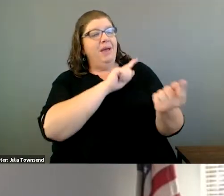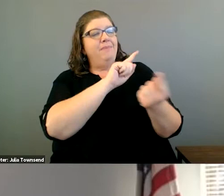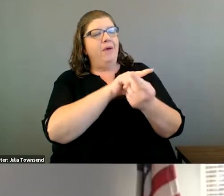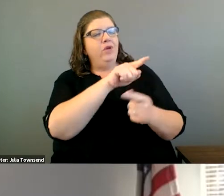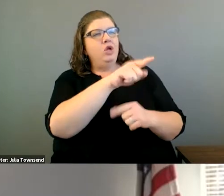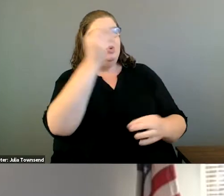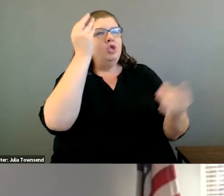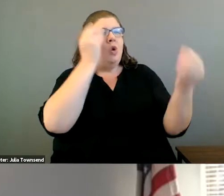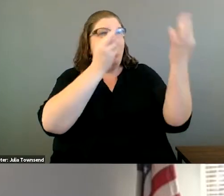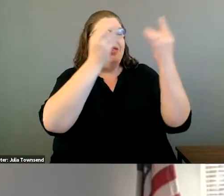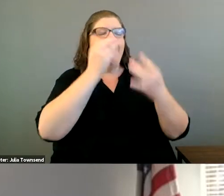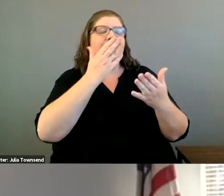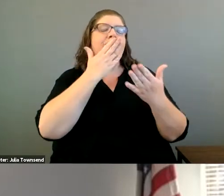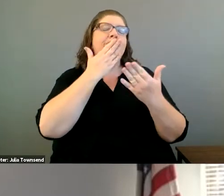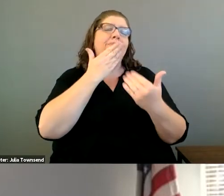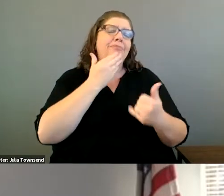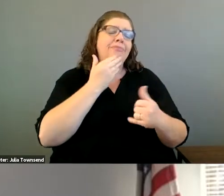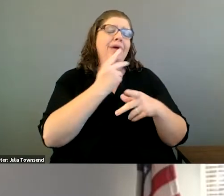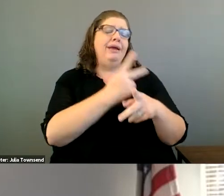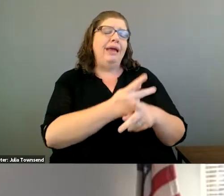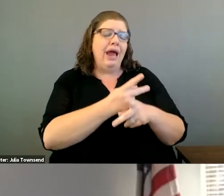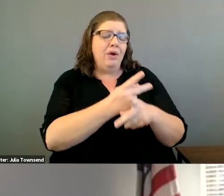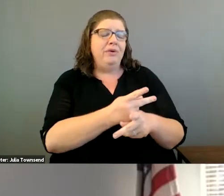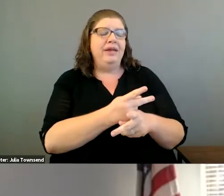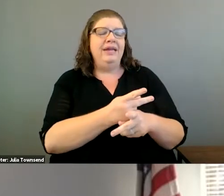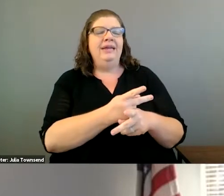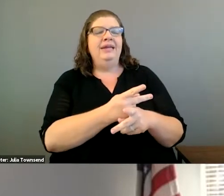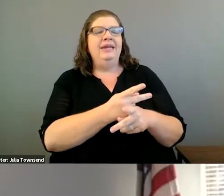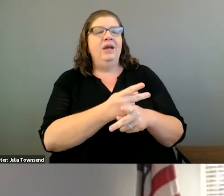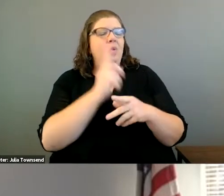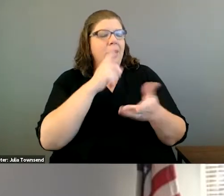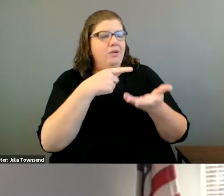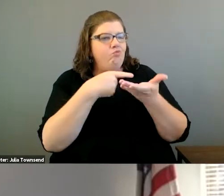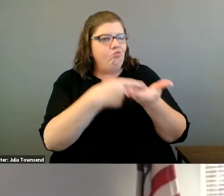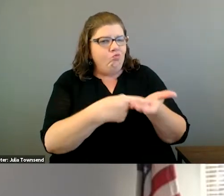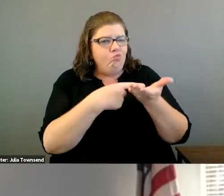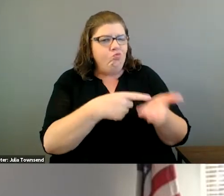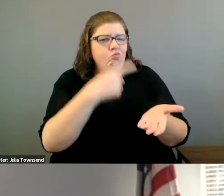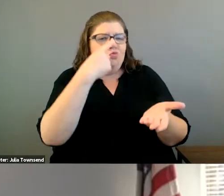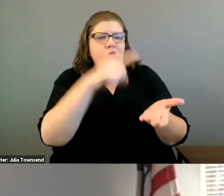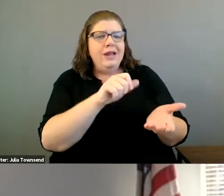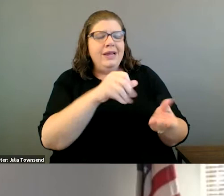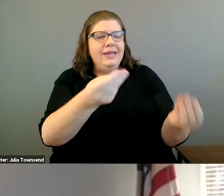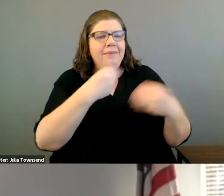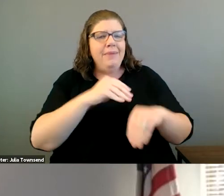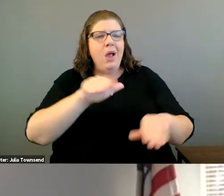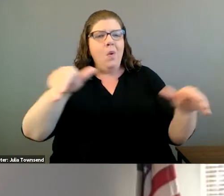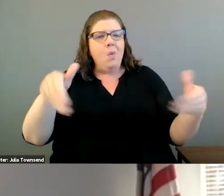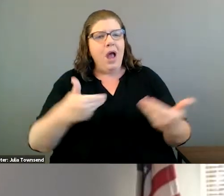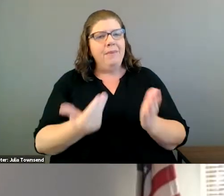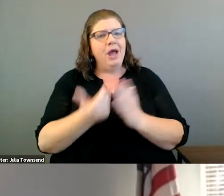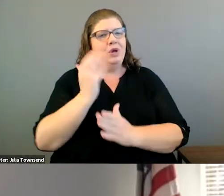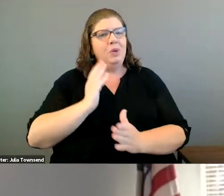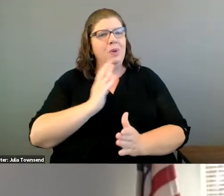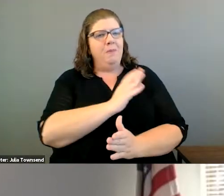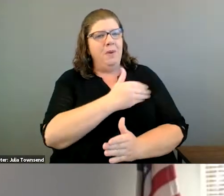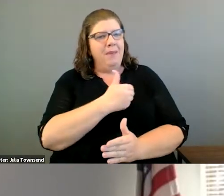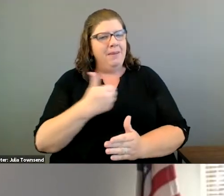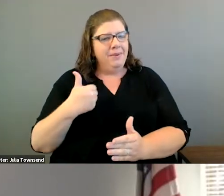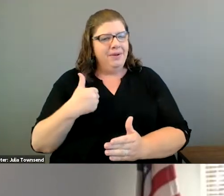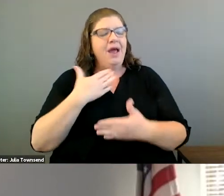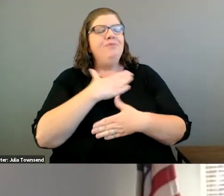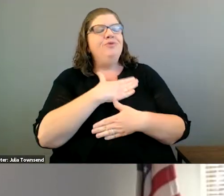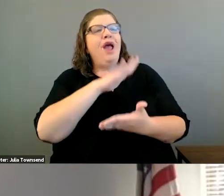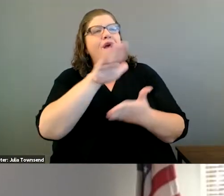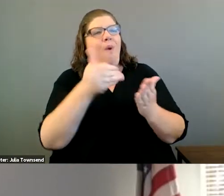thoughtful and caring, to go over things with me and give me a welcome as a board member. I appreciate all